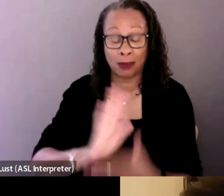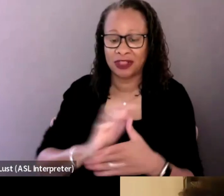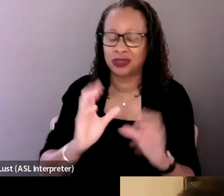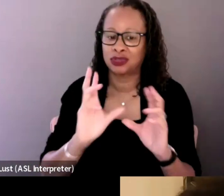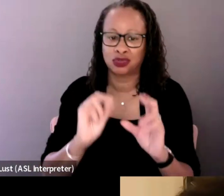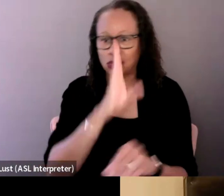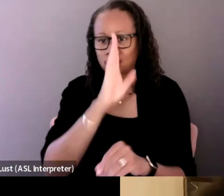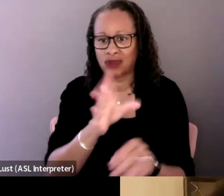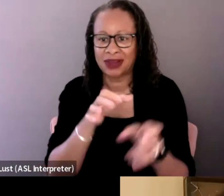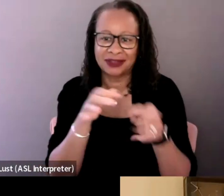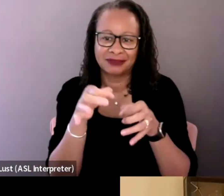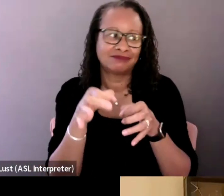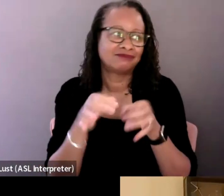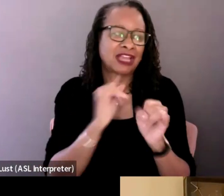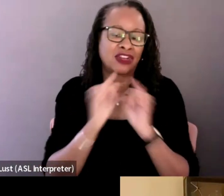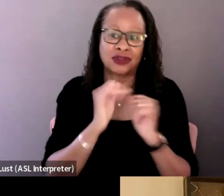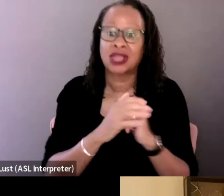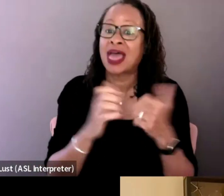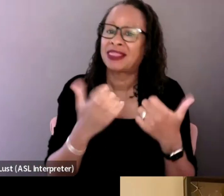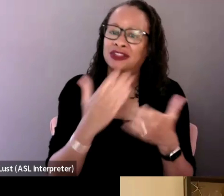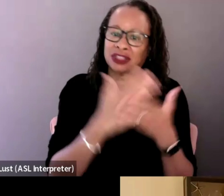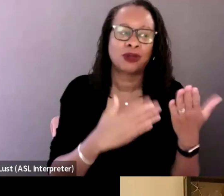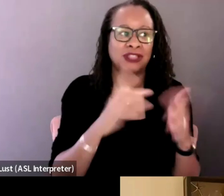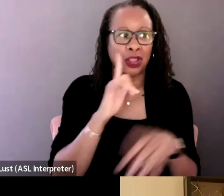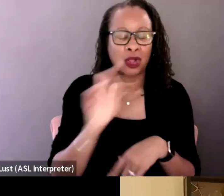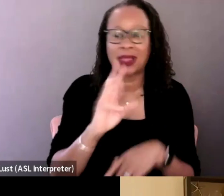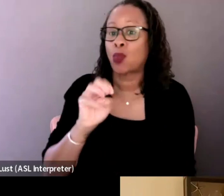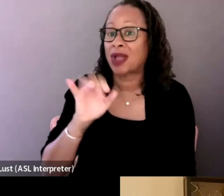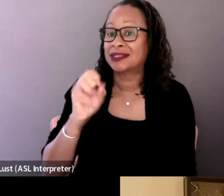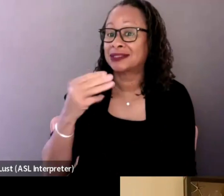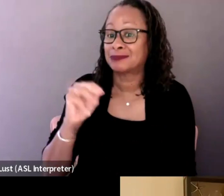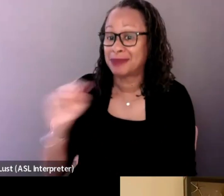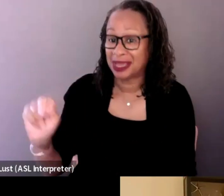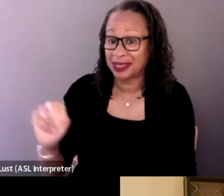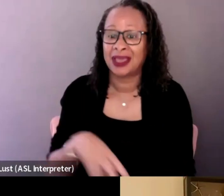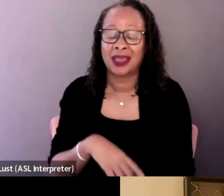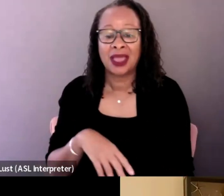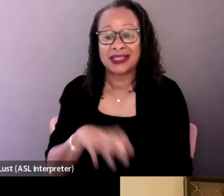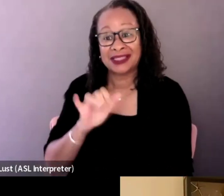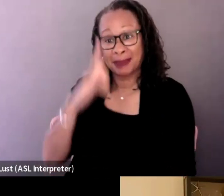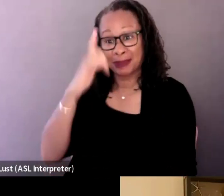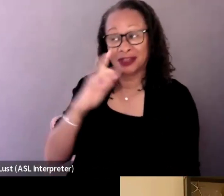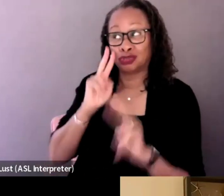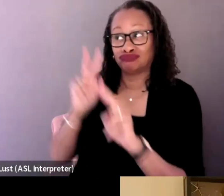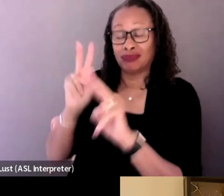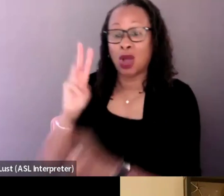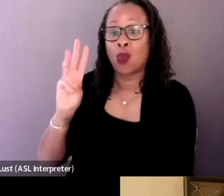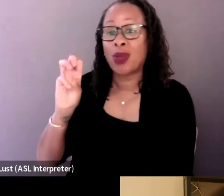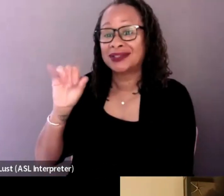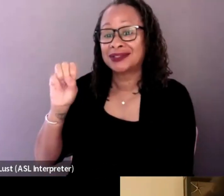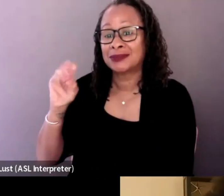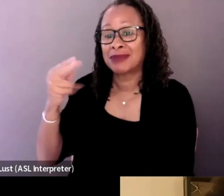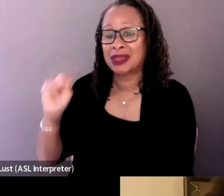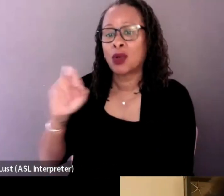are Weissman-esque qualities to your film. Was Mm. that partly because you admire Weissman so much, or is it also just the situation that you